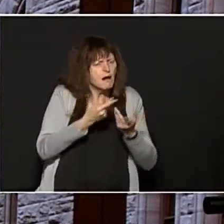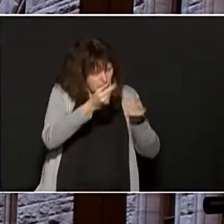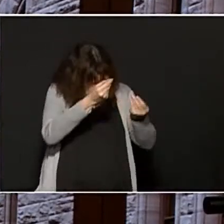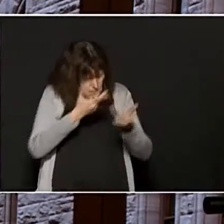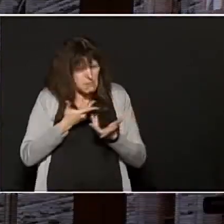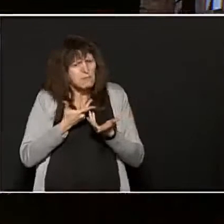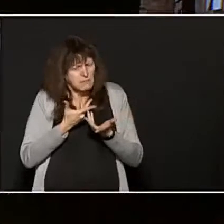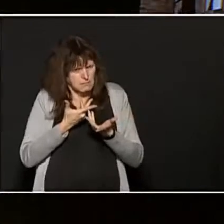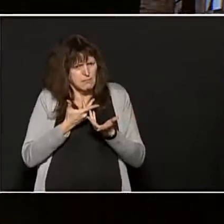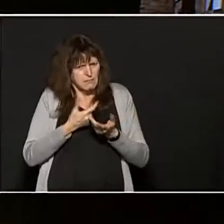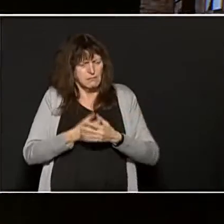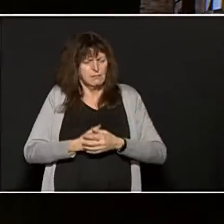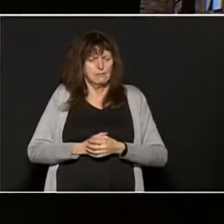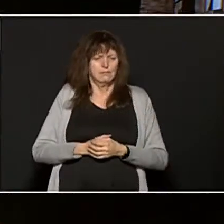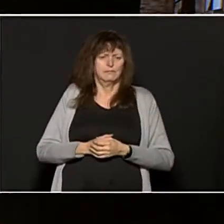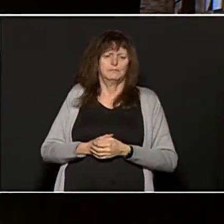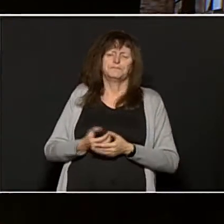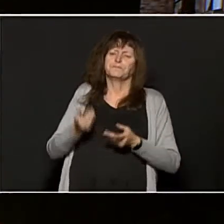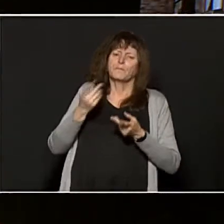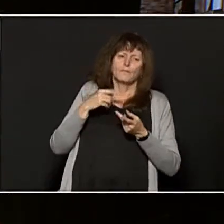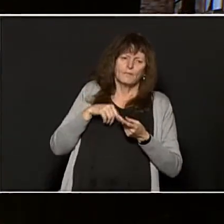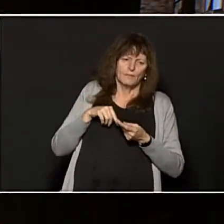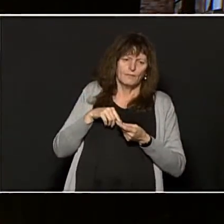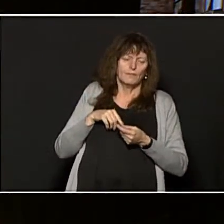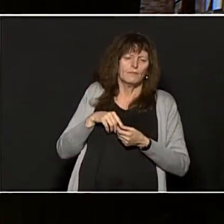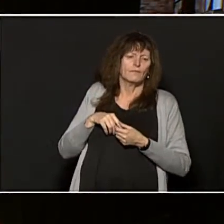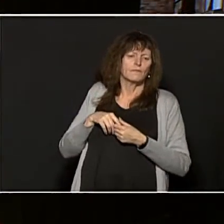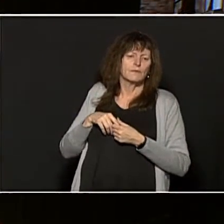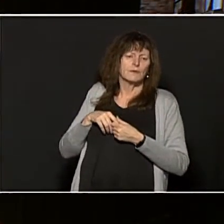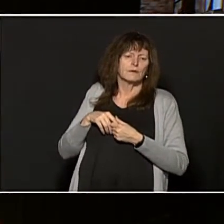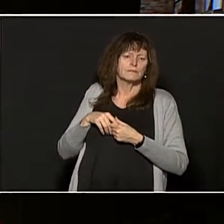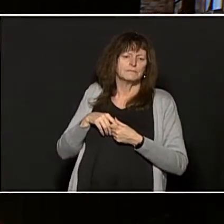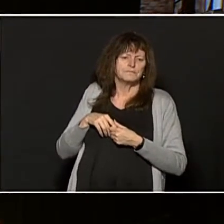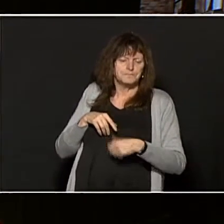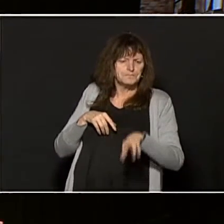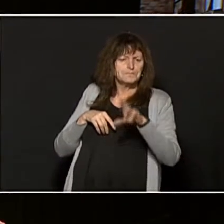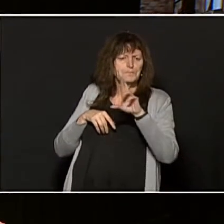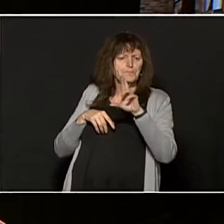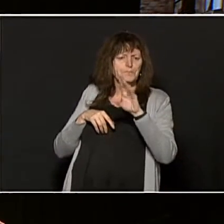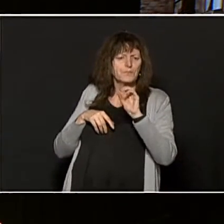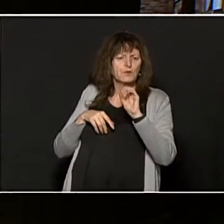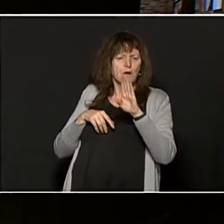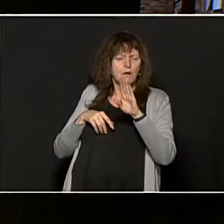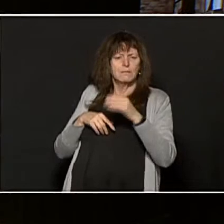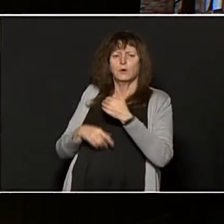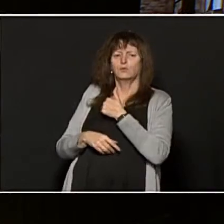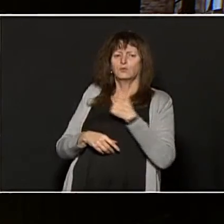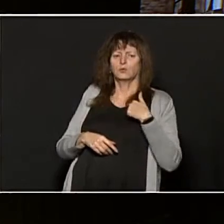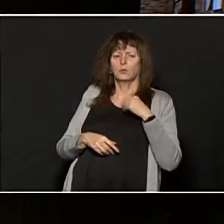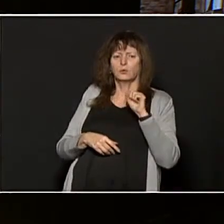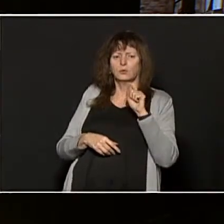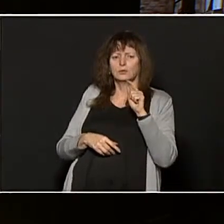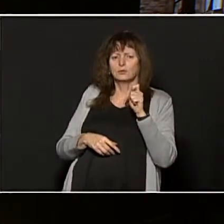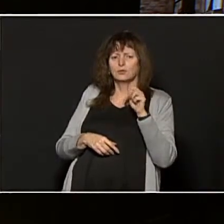question. The next question is from Rob Ferguson from the Toronto Star. Rob, please go ahead.